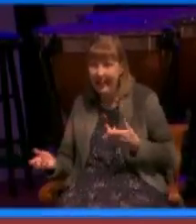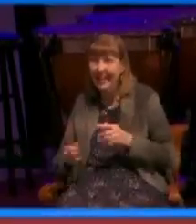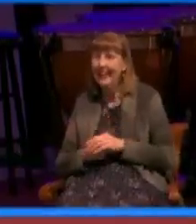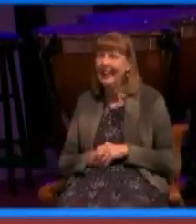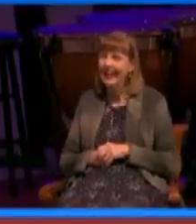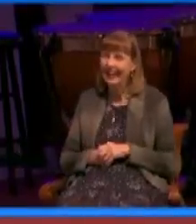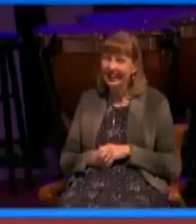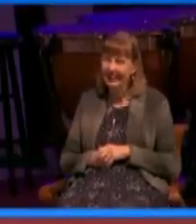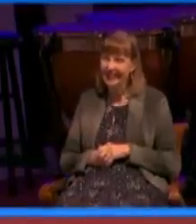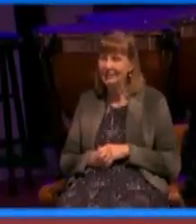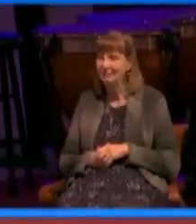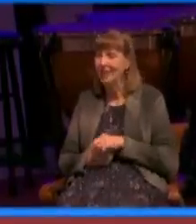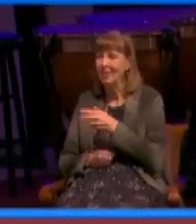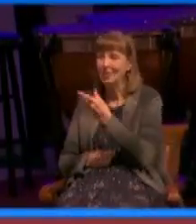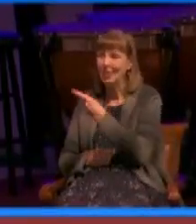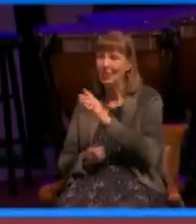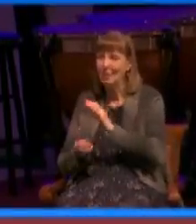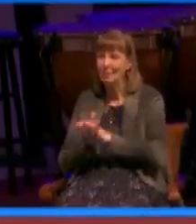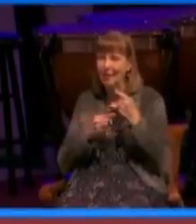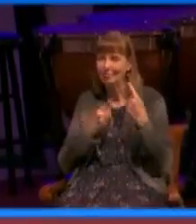course.